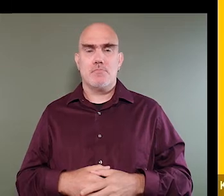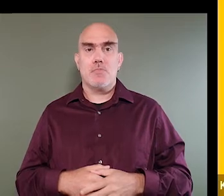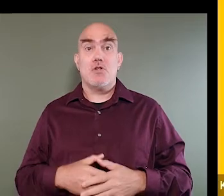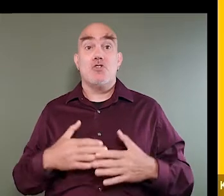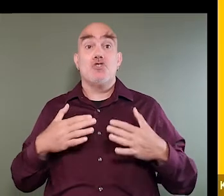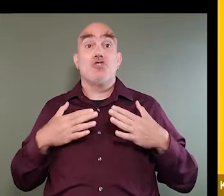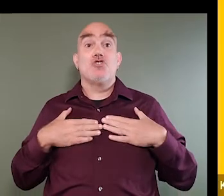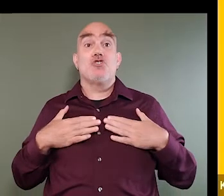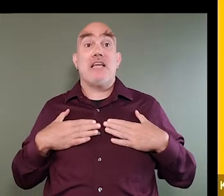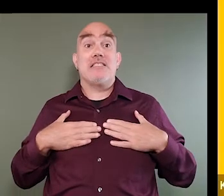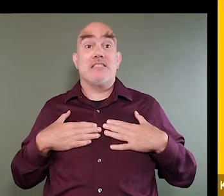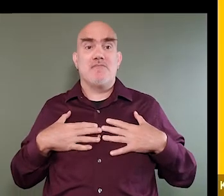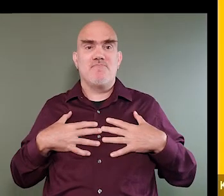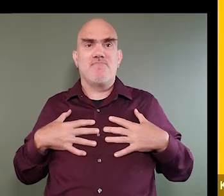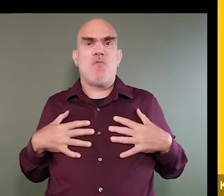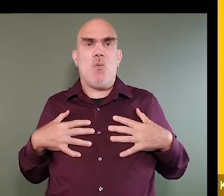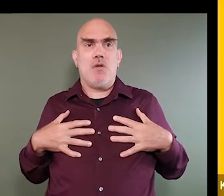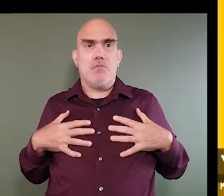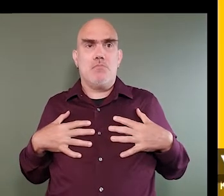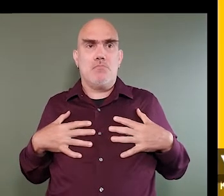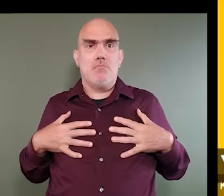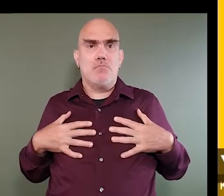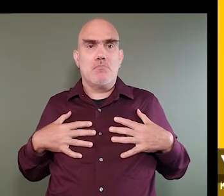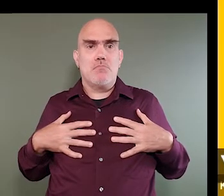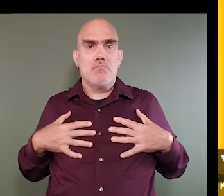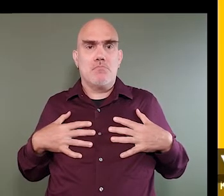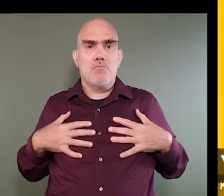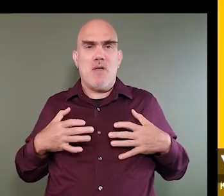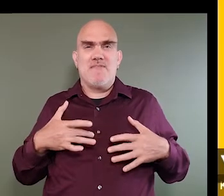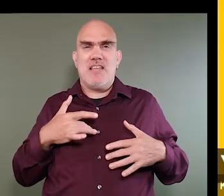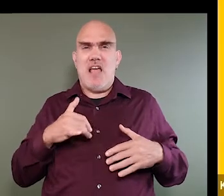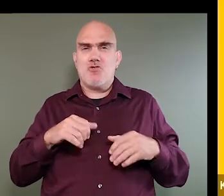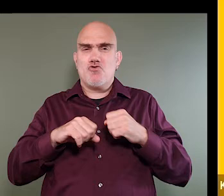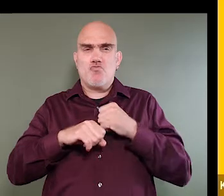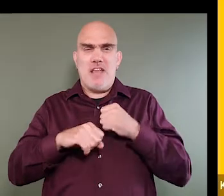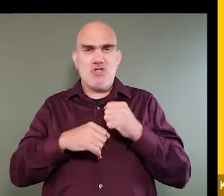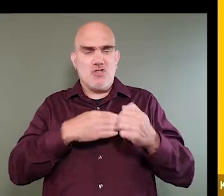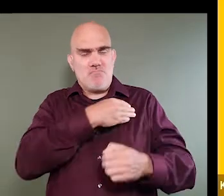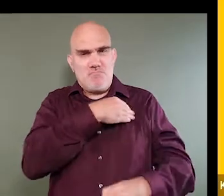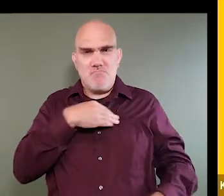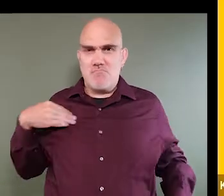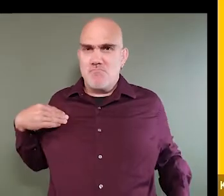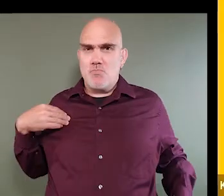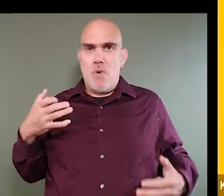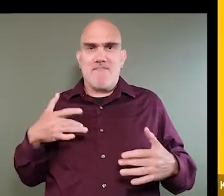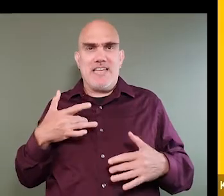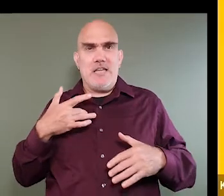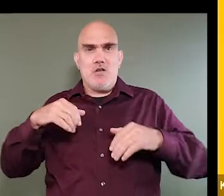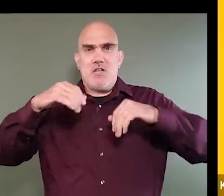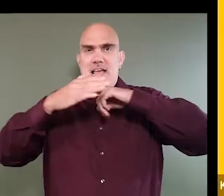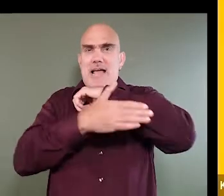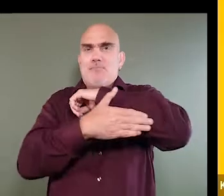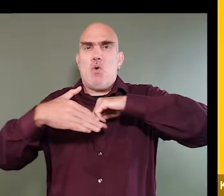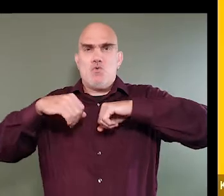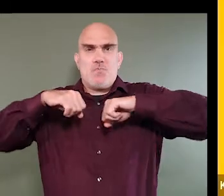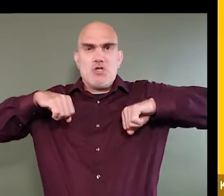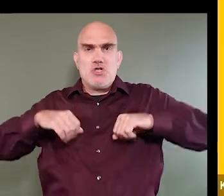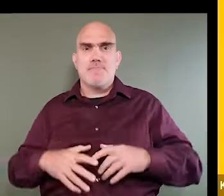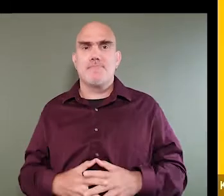chest forward a little. You want to feel that stretch right across the top of your chest here.